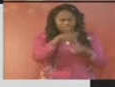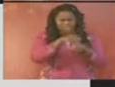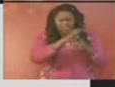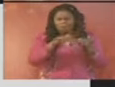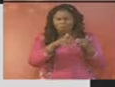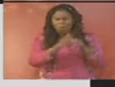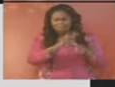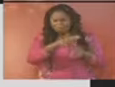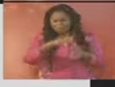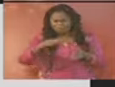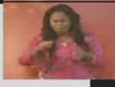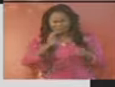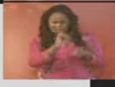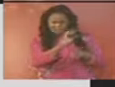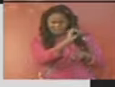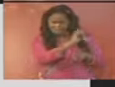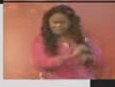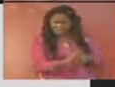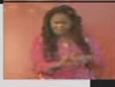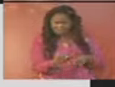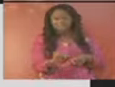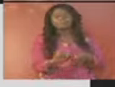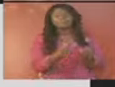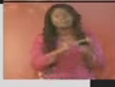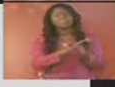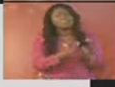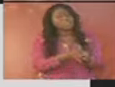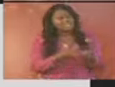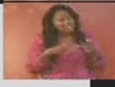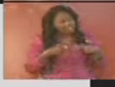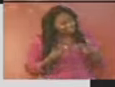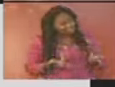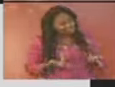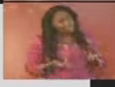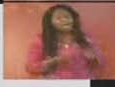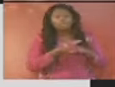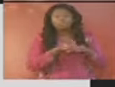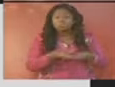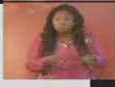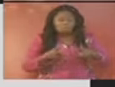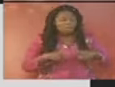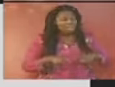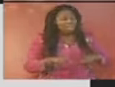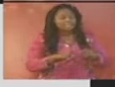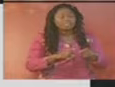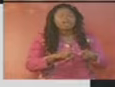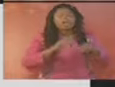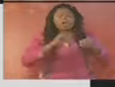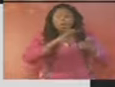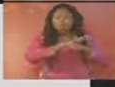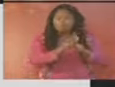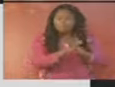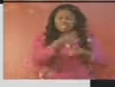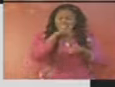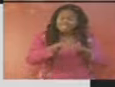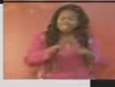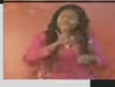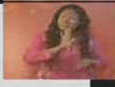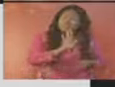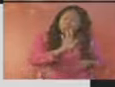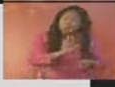don't allow it to come into your circle. I could tell you, Christmas for me this year will be